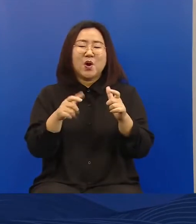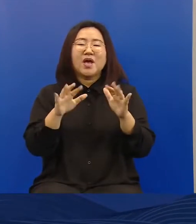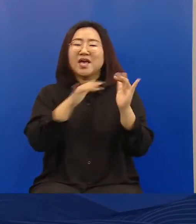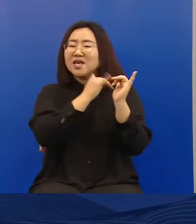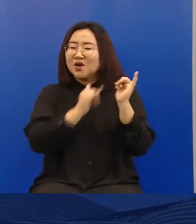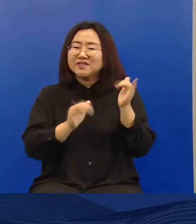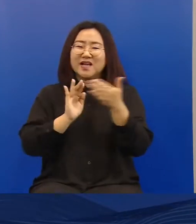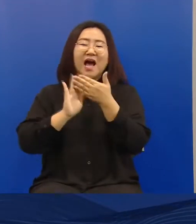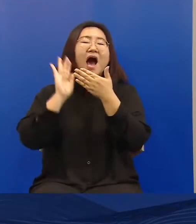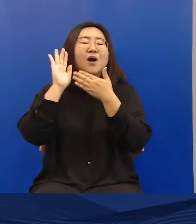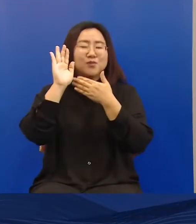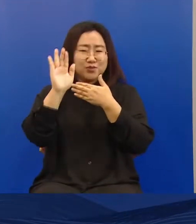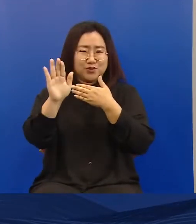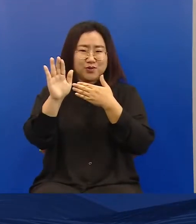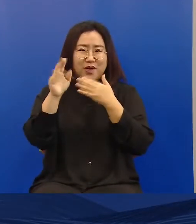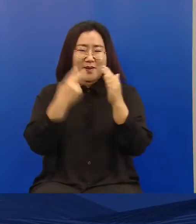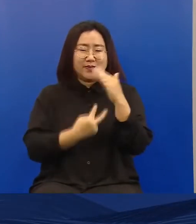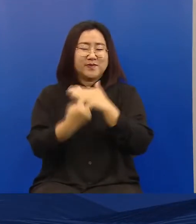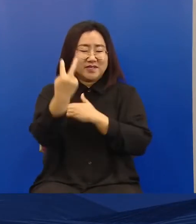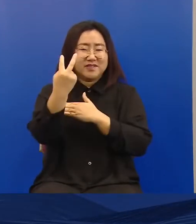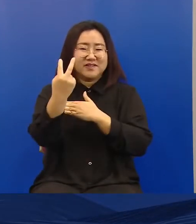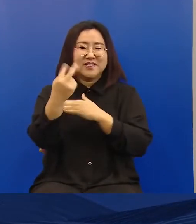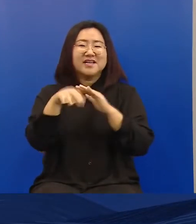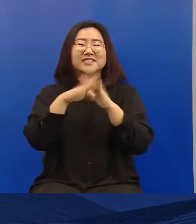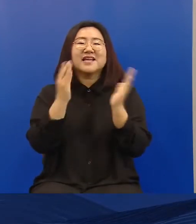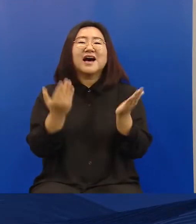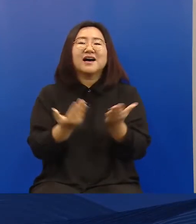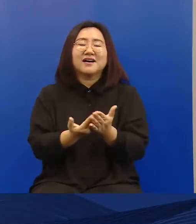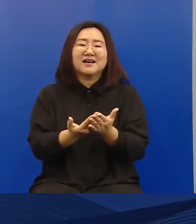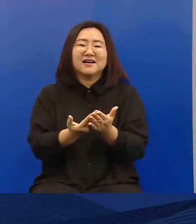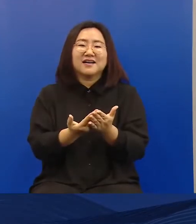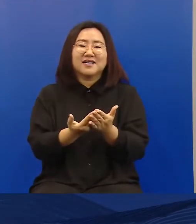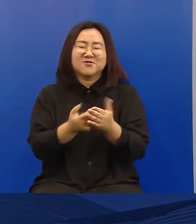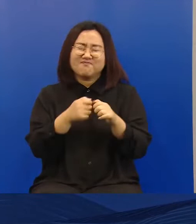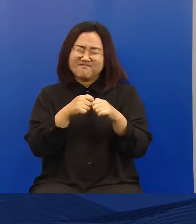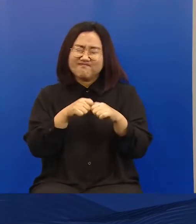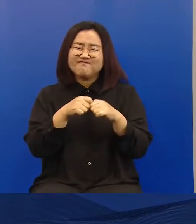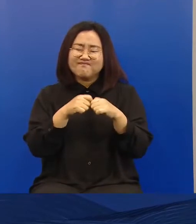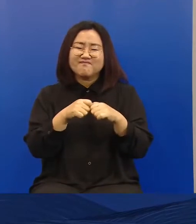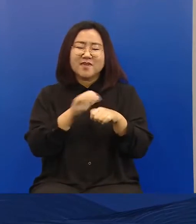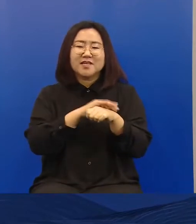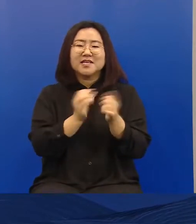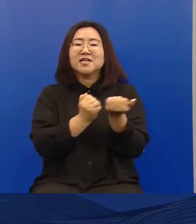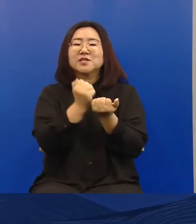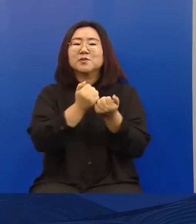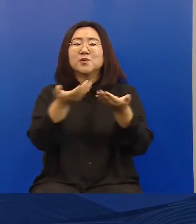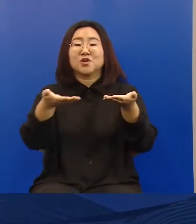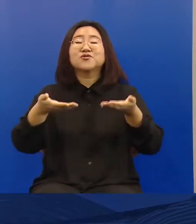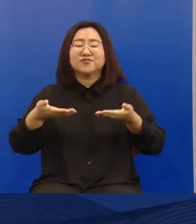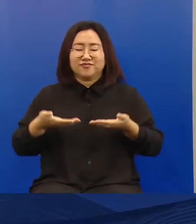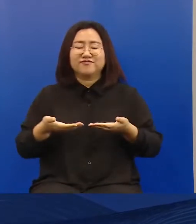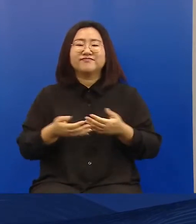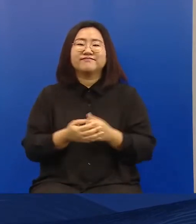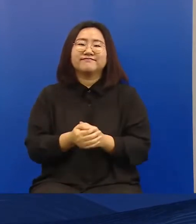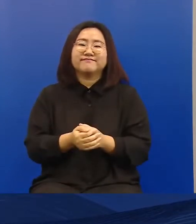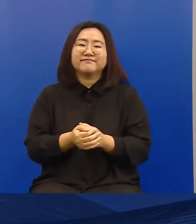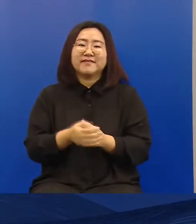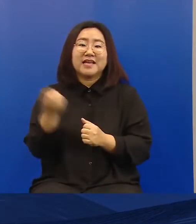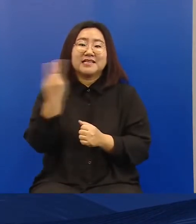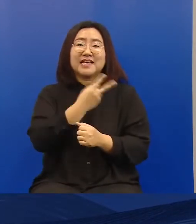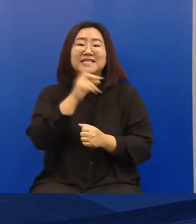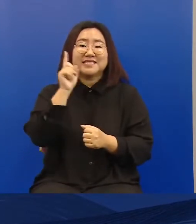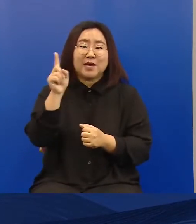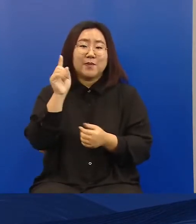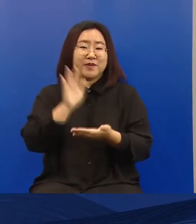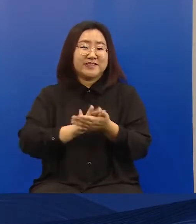He explained what Jeju has done for public sign language interpretation very